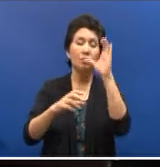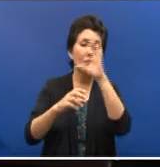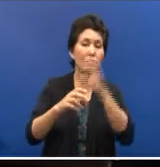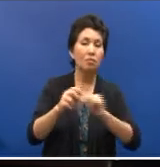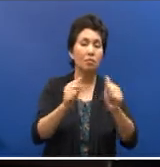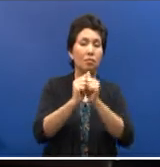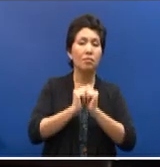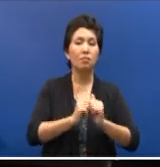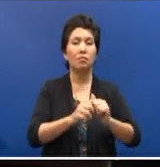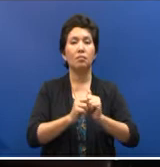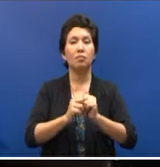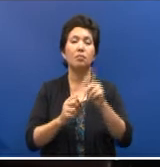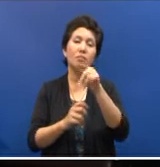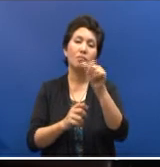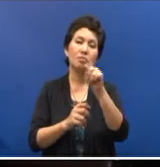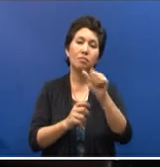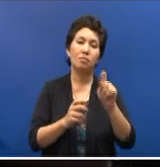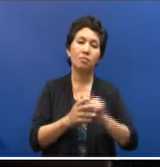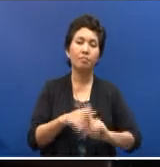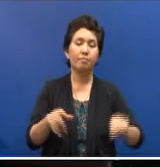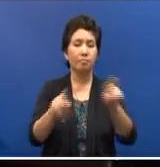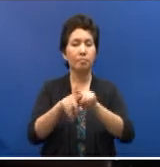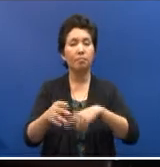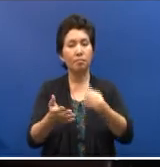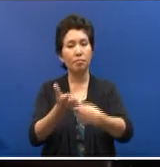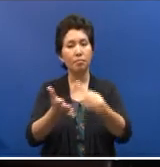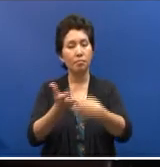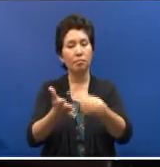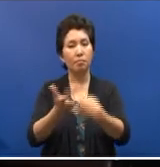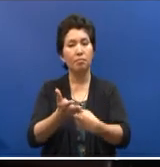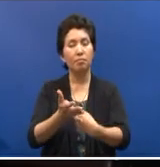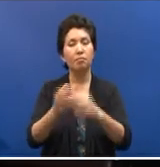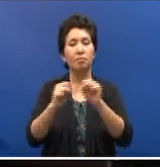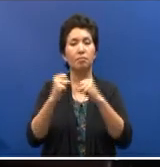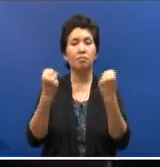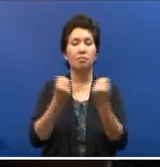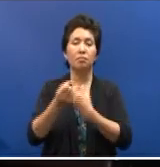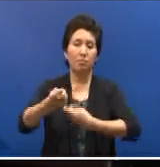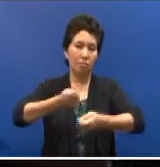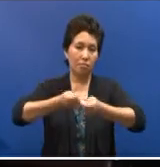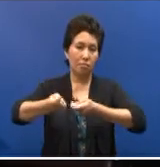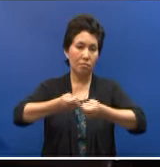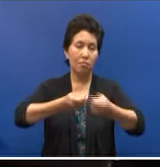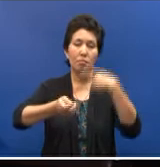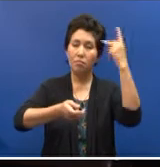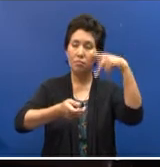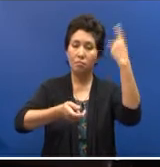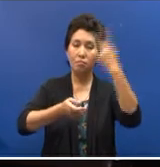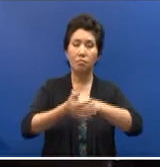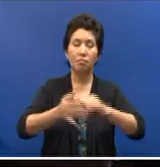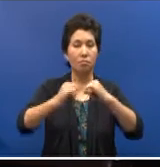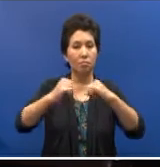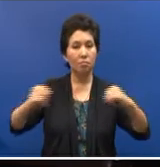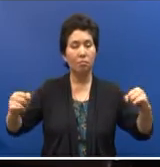and gathering, the pastoralists. Okay, we also discussed about the social control, okay, the political, the types